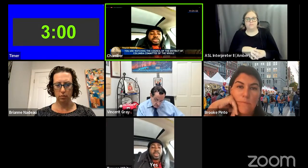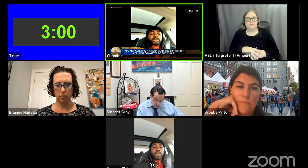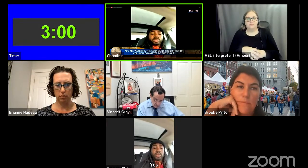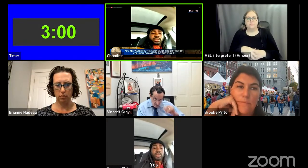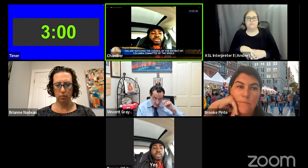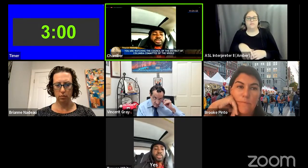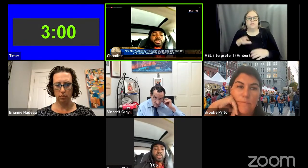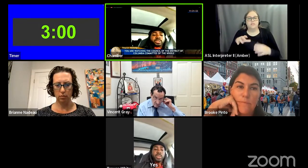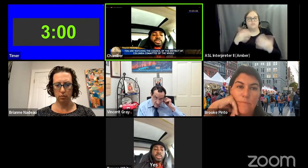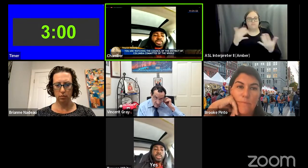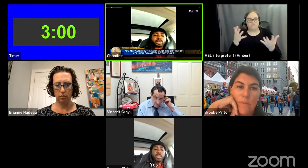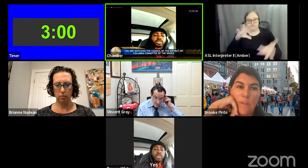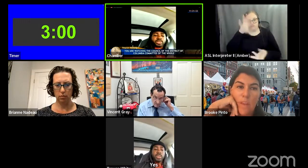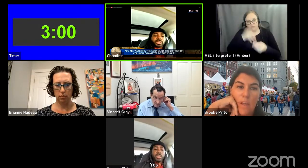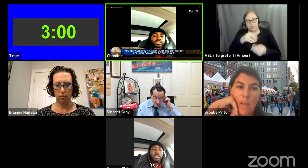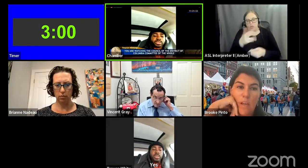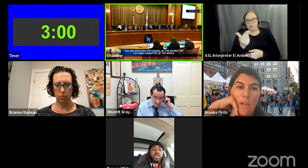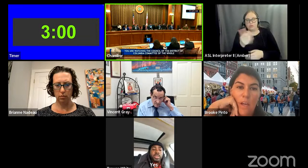Mr. Chairman, there are 13 yeses.